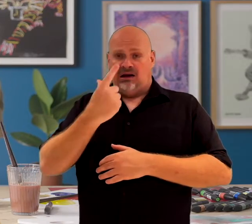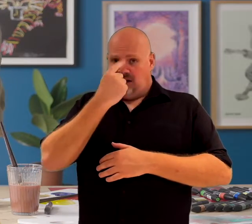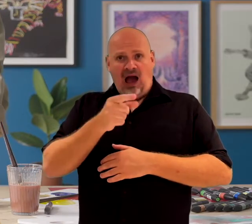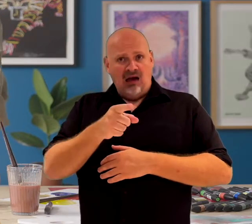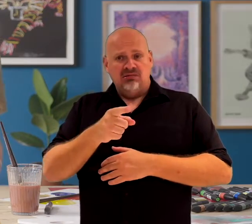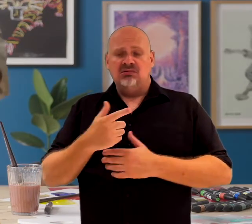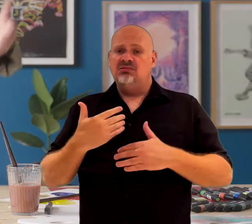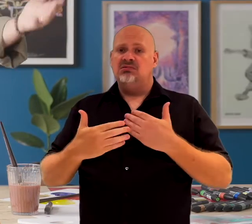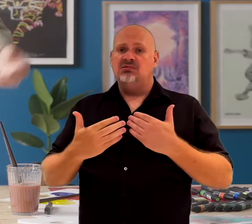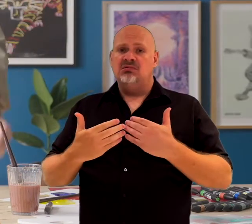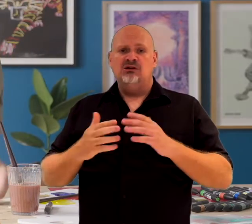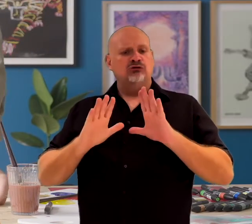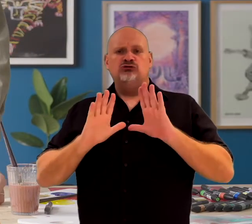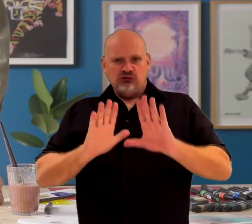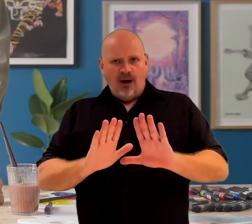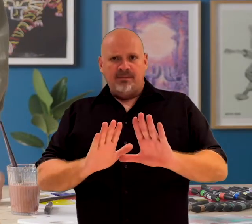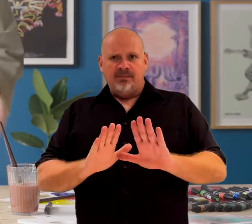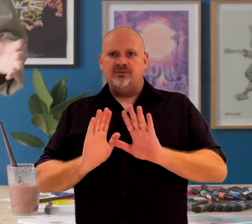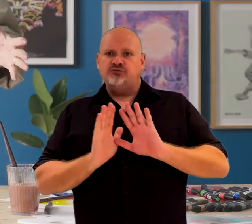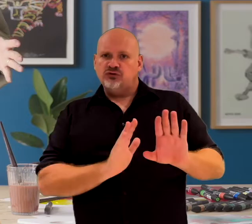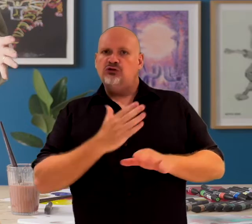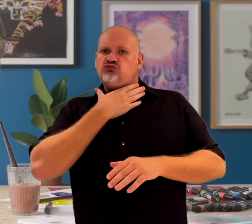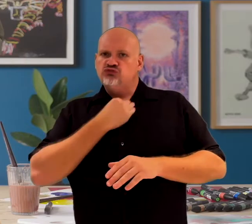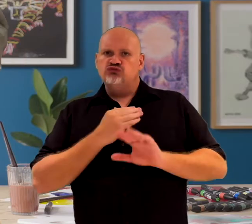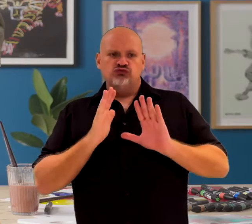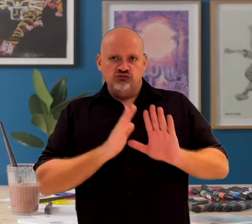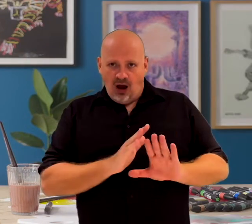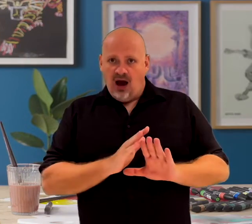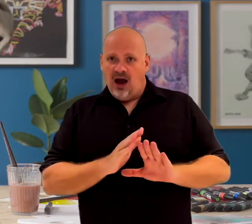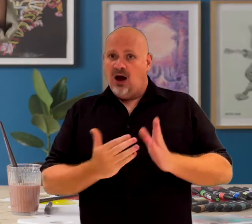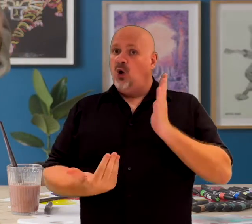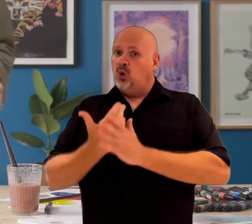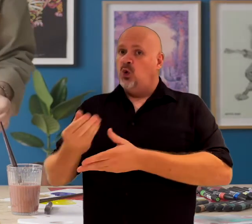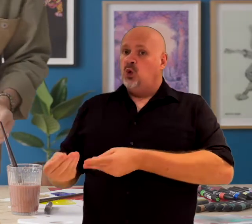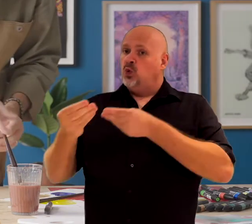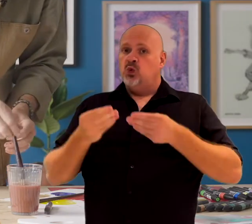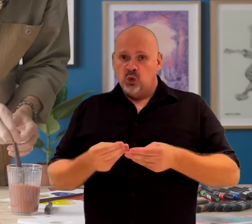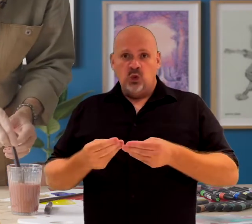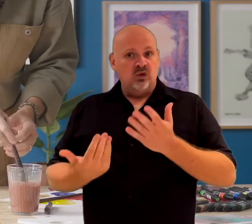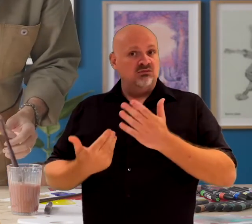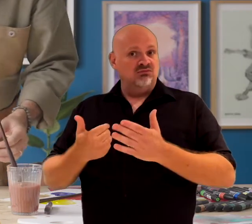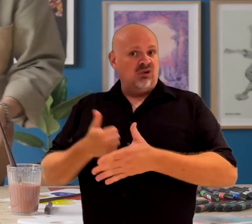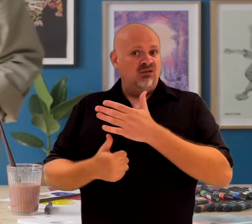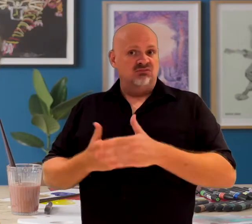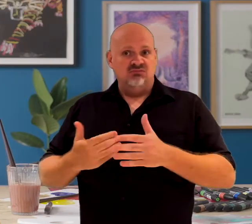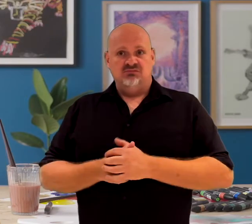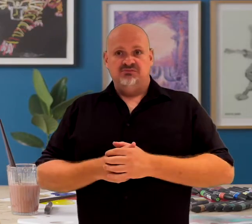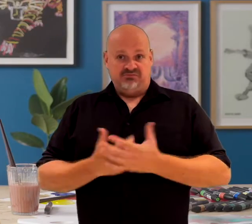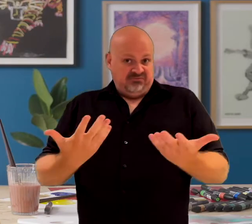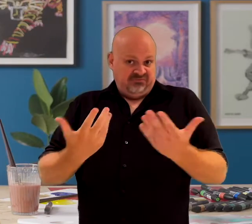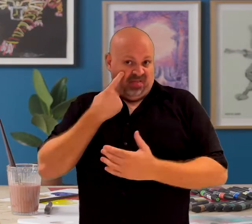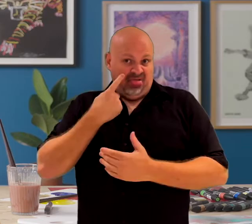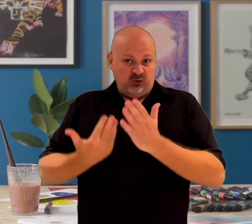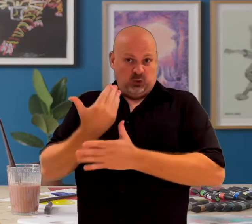also remember, you can just always stop, let things dry, and start a new one, okay? So